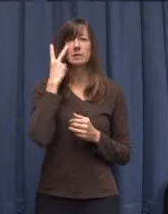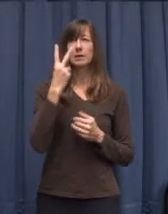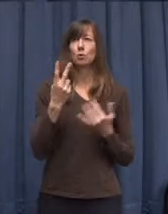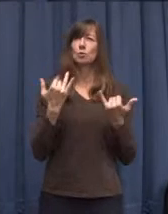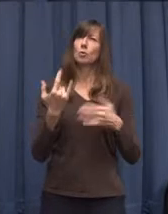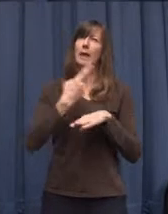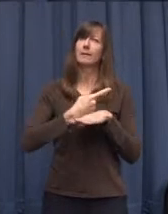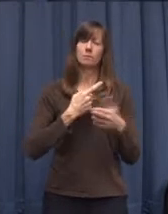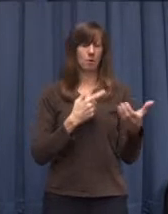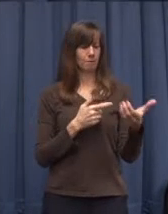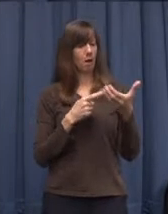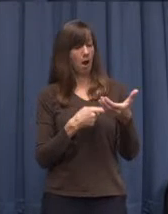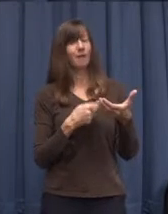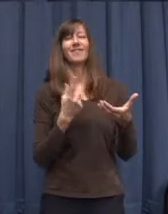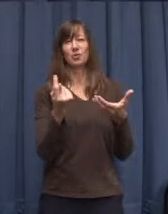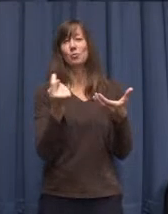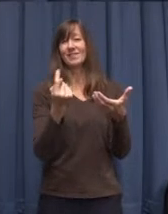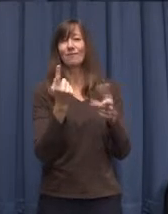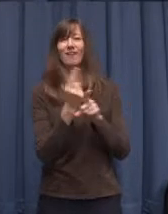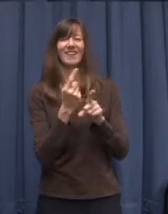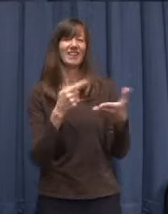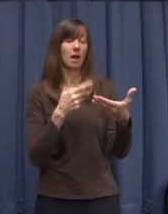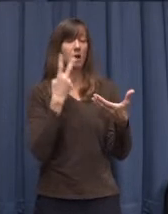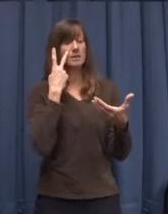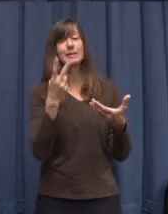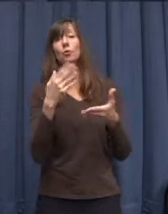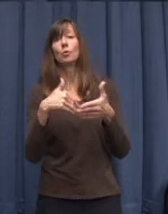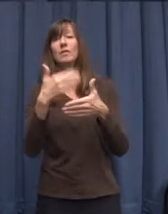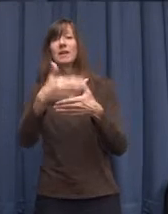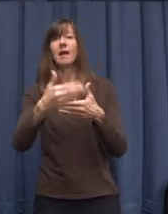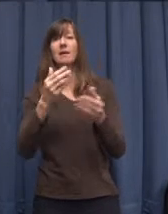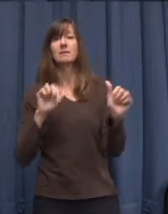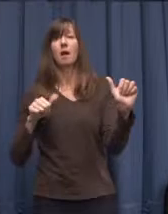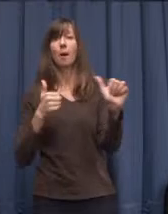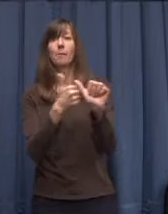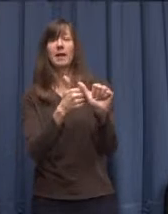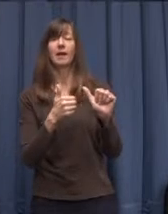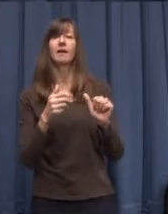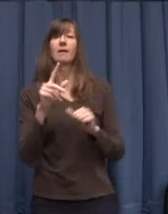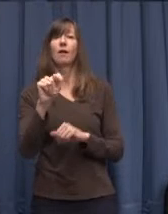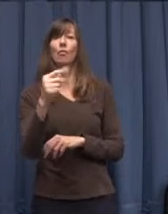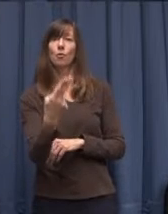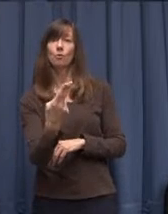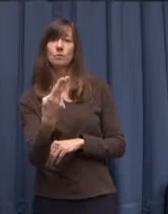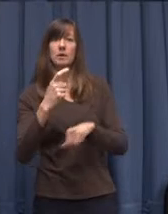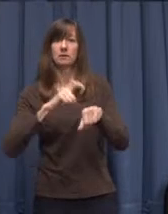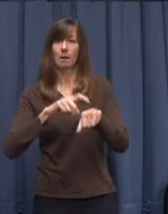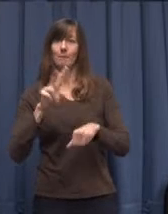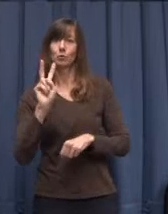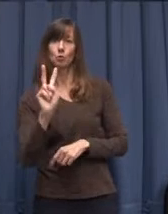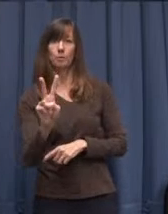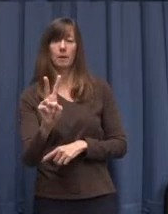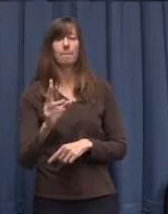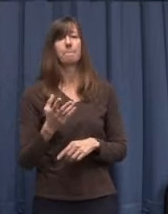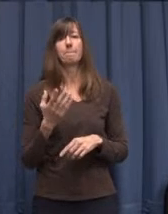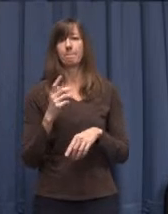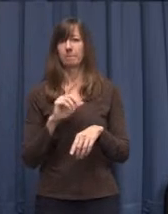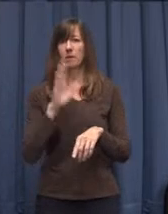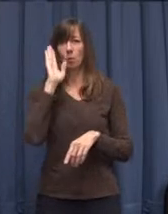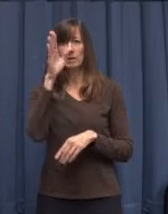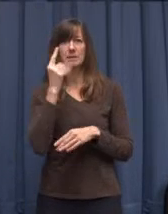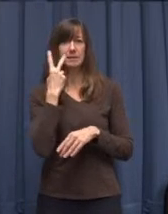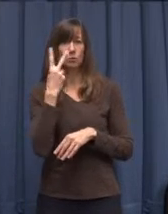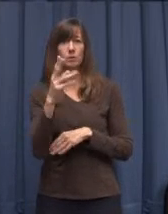Tuesday. We'll see you for our next update on Thursday at 2 p.m. In the meantime, we'll let you know if there's